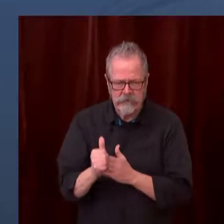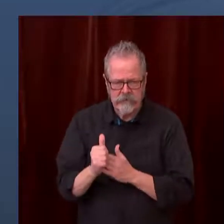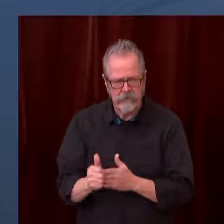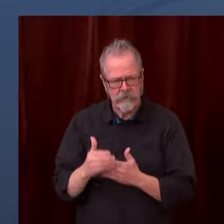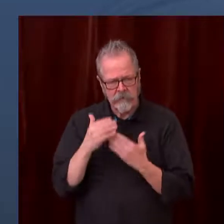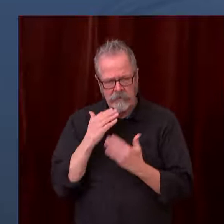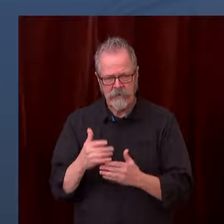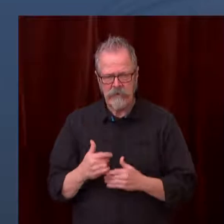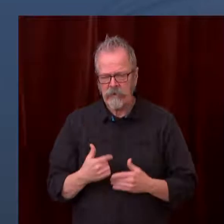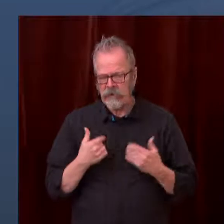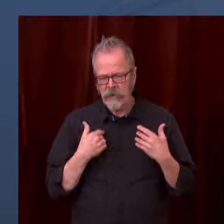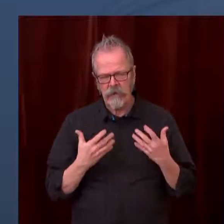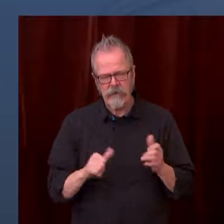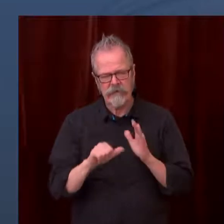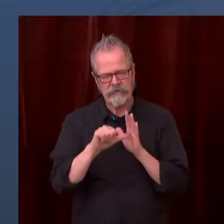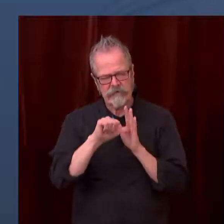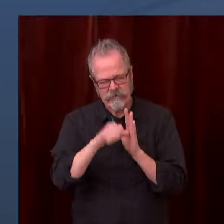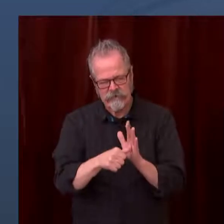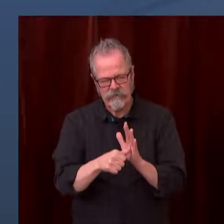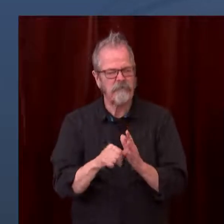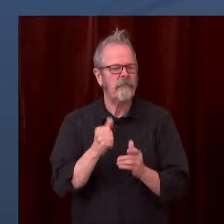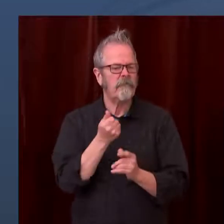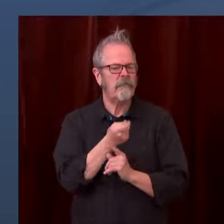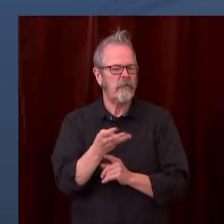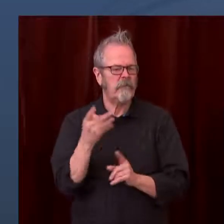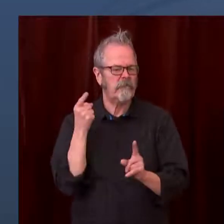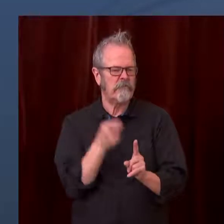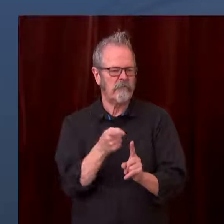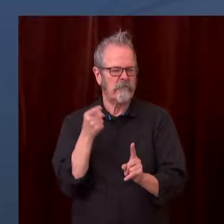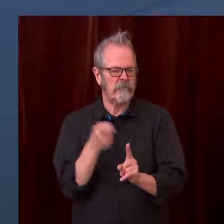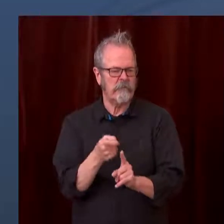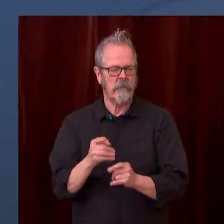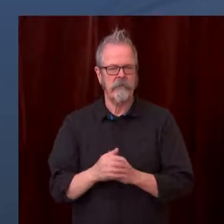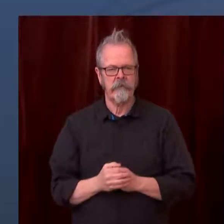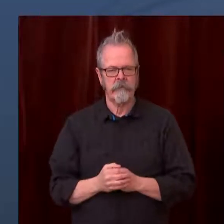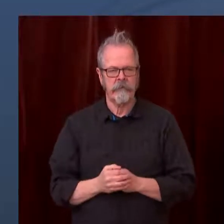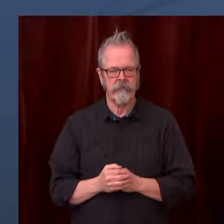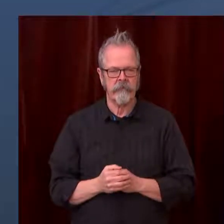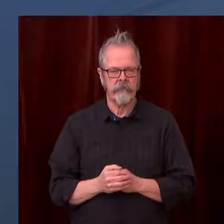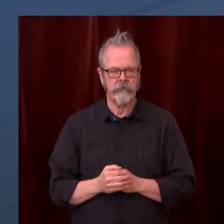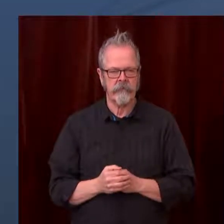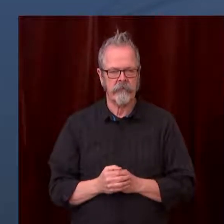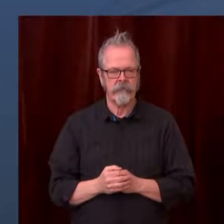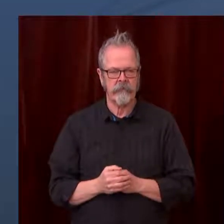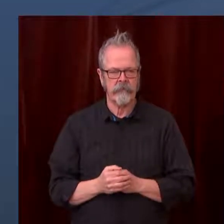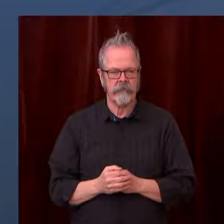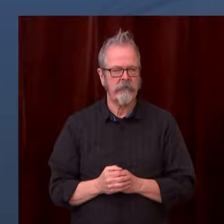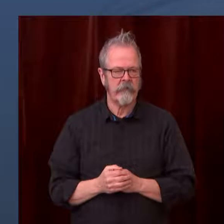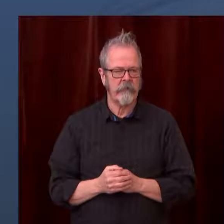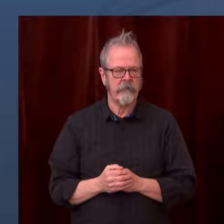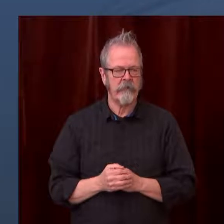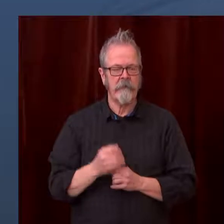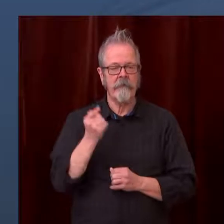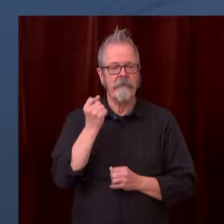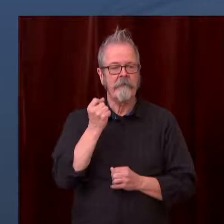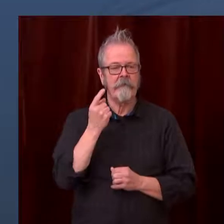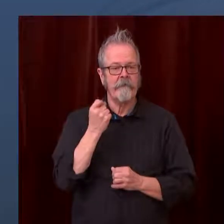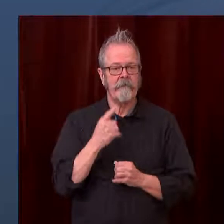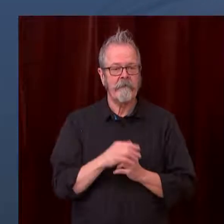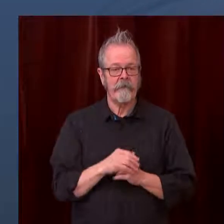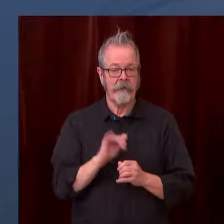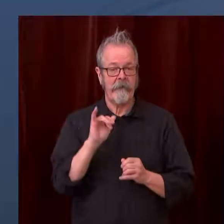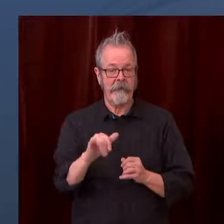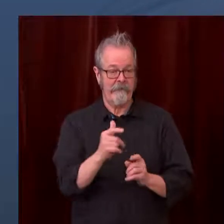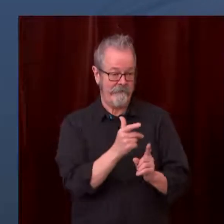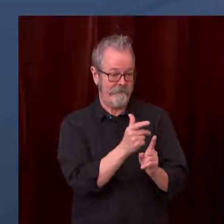and I think it's really critical as we continue to move forward with vaccines that we remind everybody